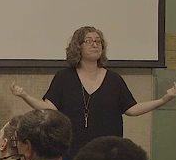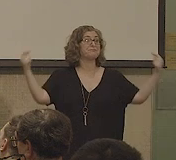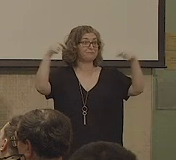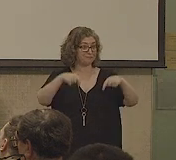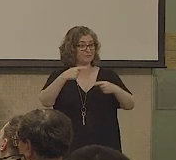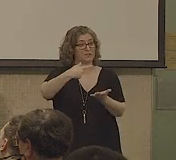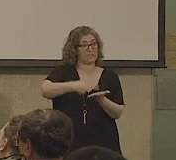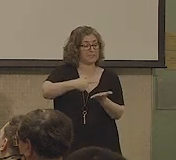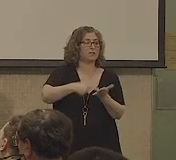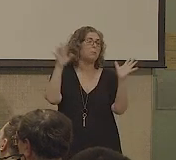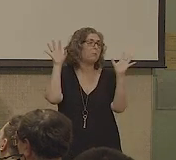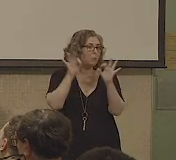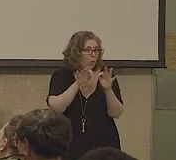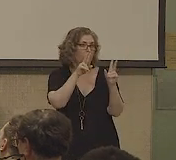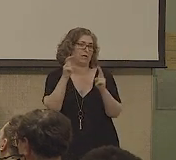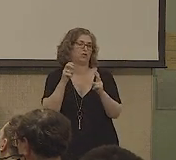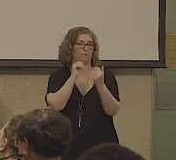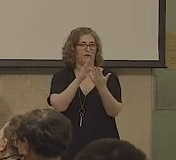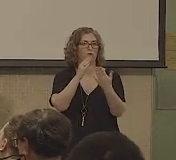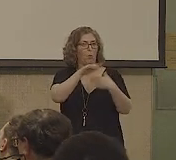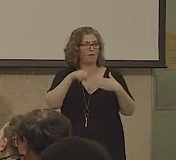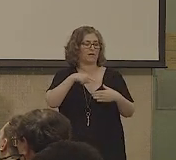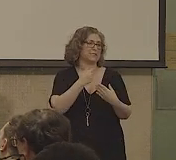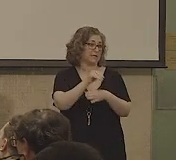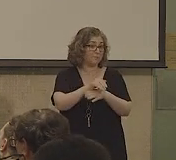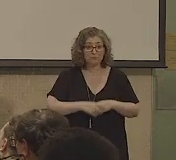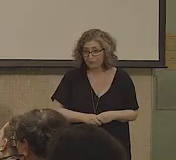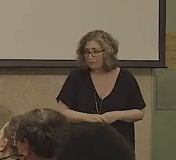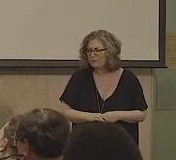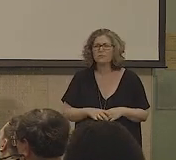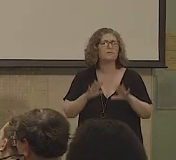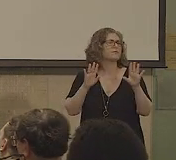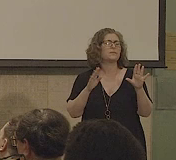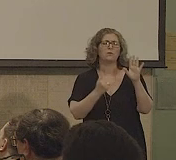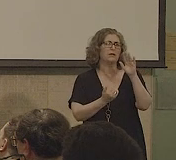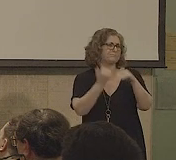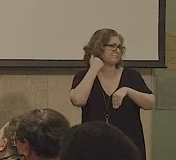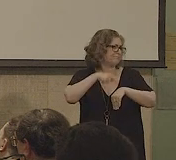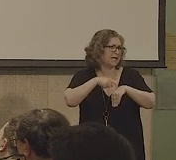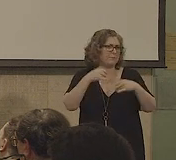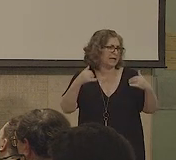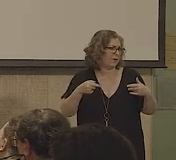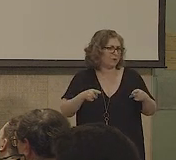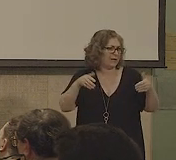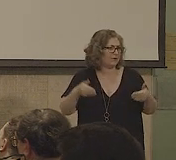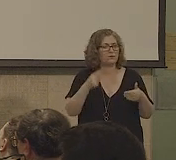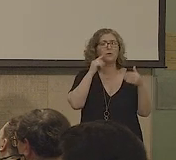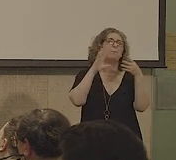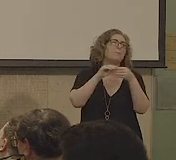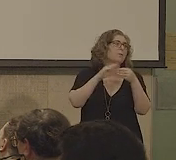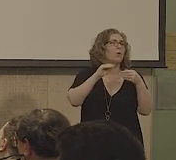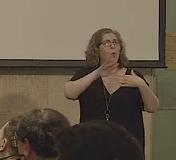critical issue that faces all of us. So I will not take the time in this introduction to recite the